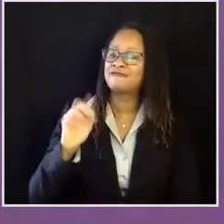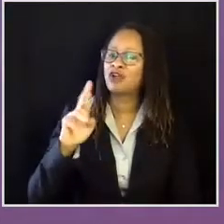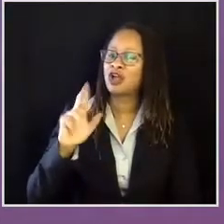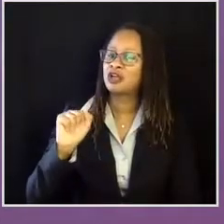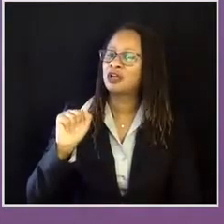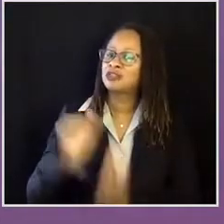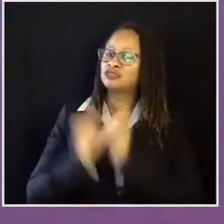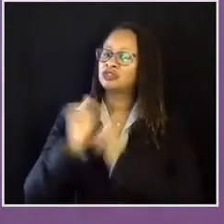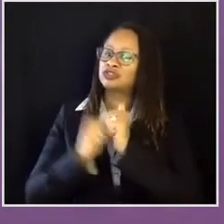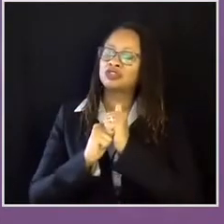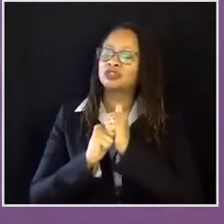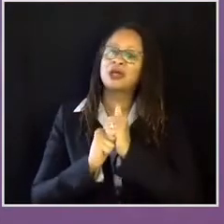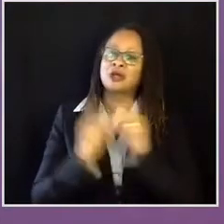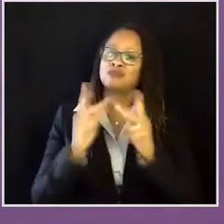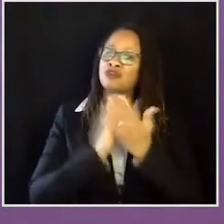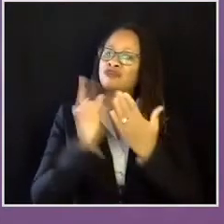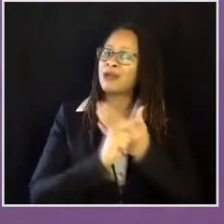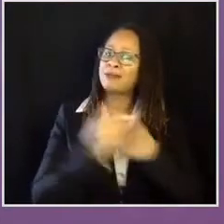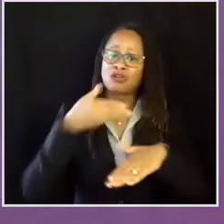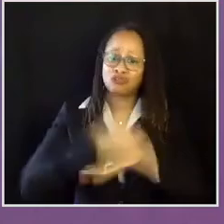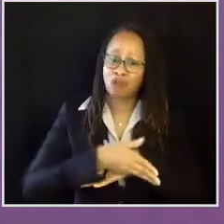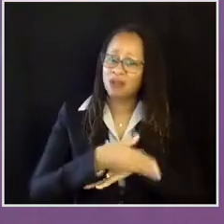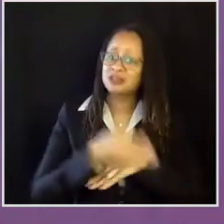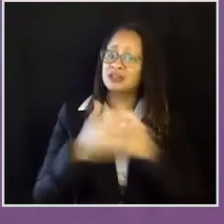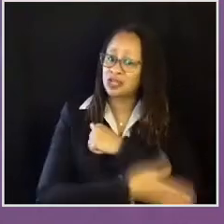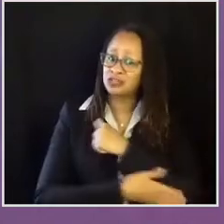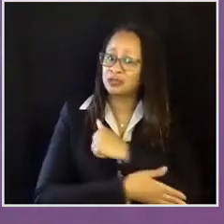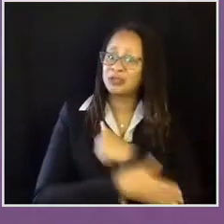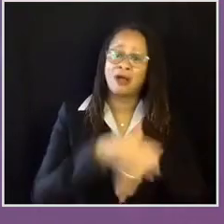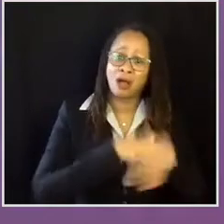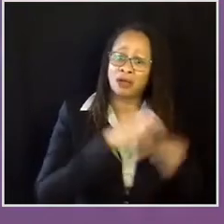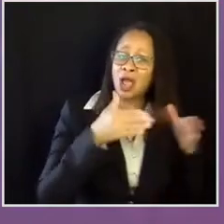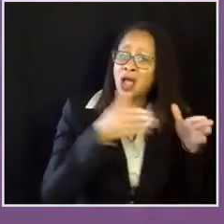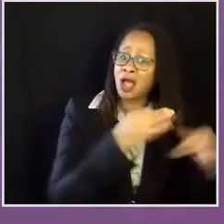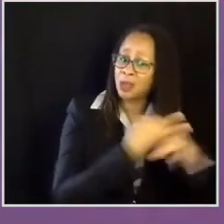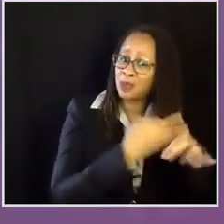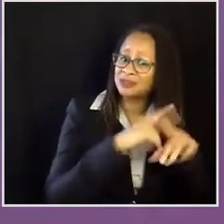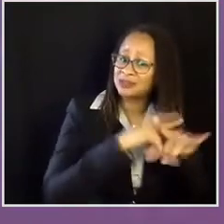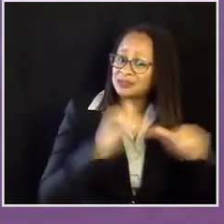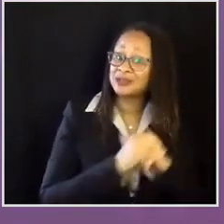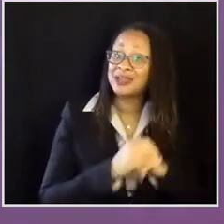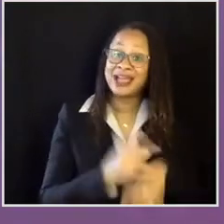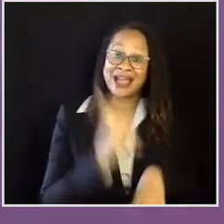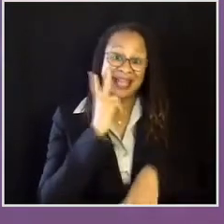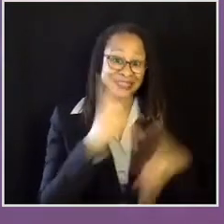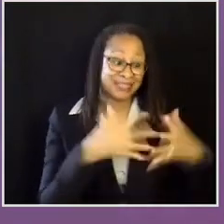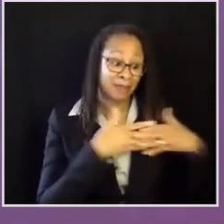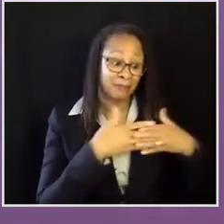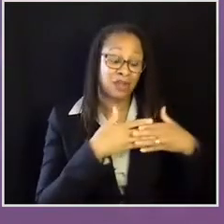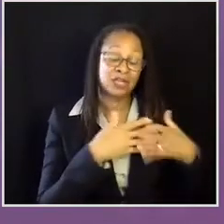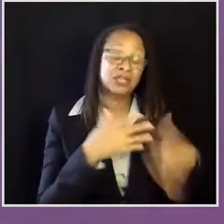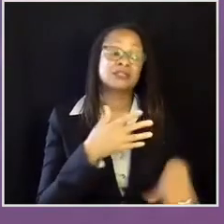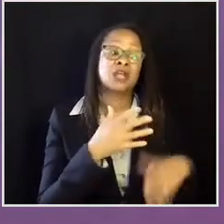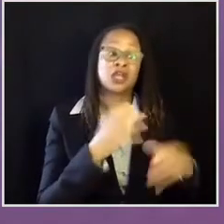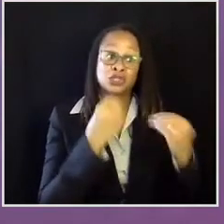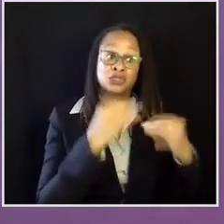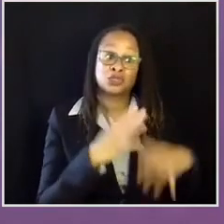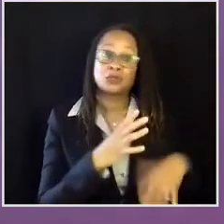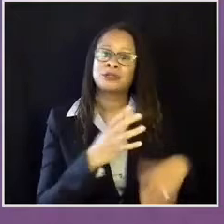country. I see American consumers switching to electric vehicles through rebates and